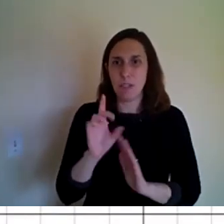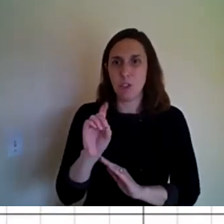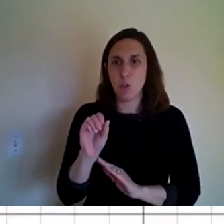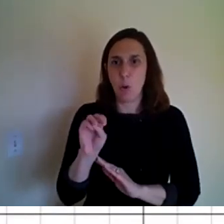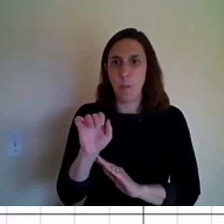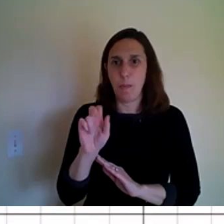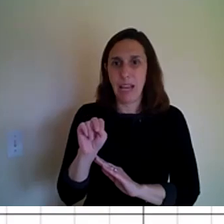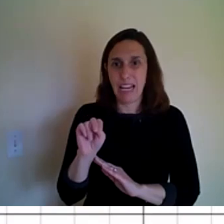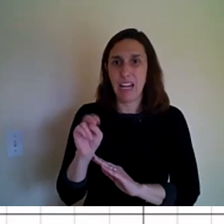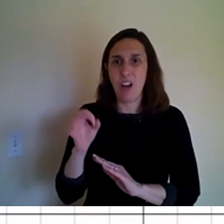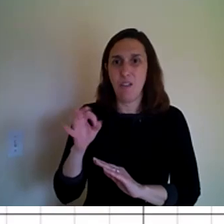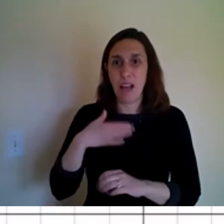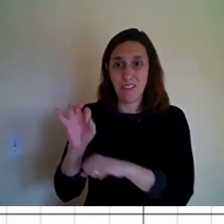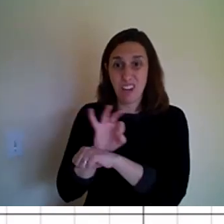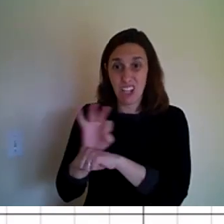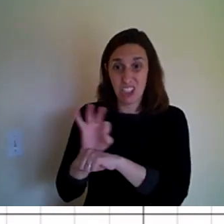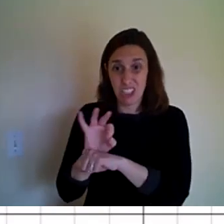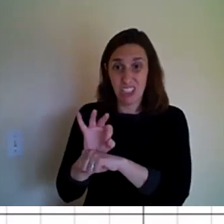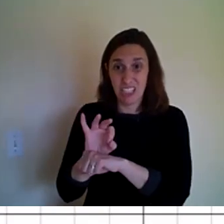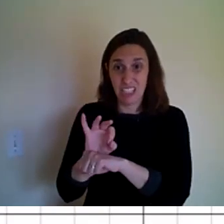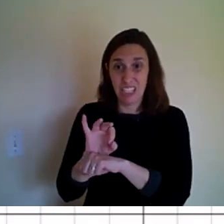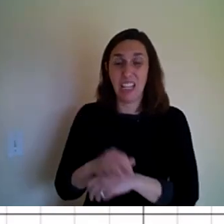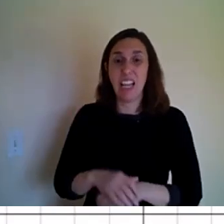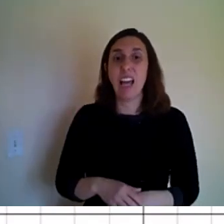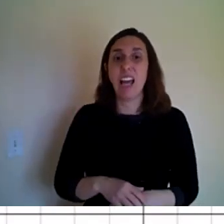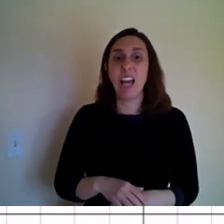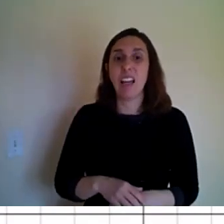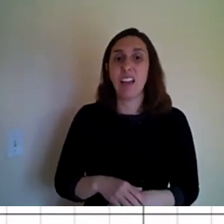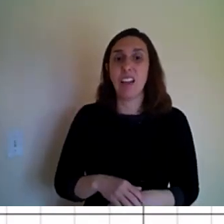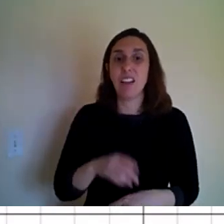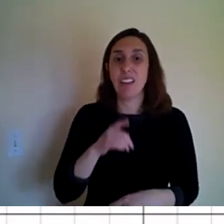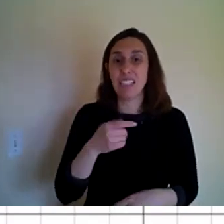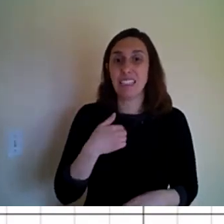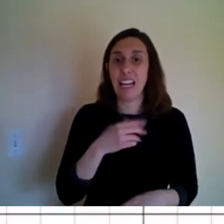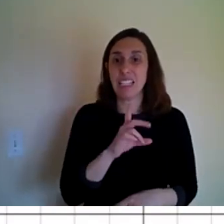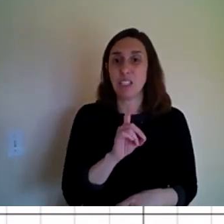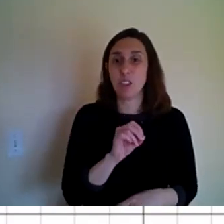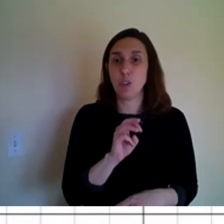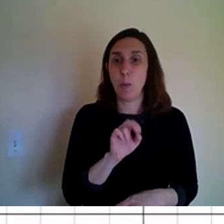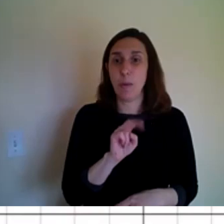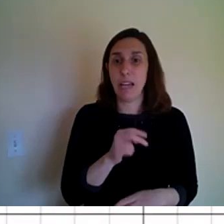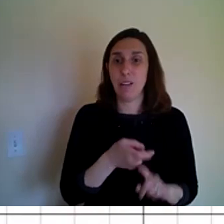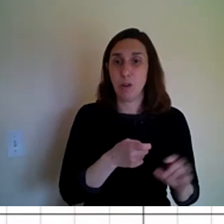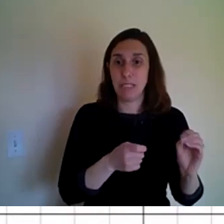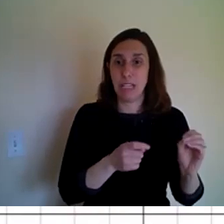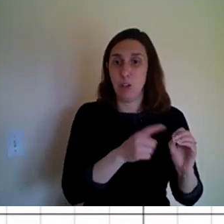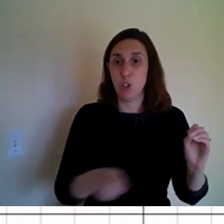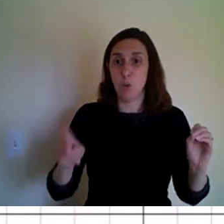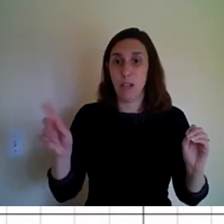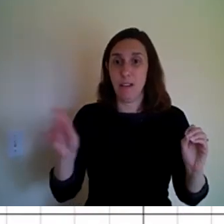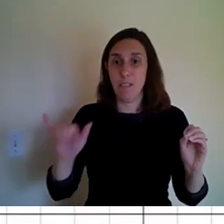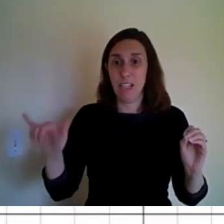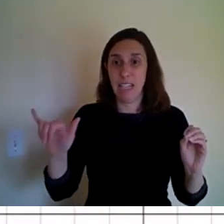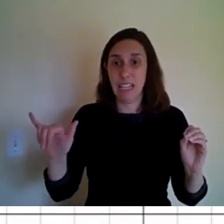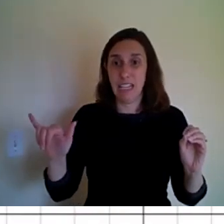of my function and vice versa, well, this thing has a domain from 0 to infinity. So the